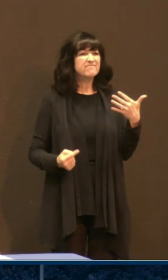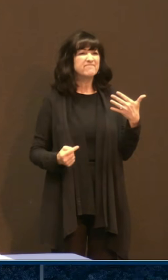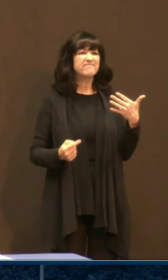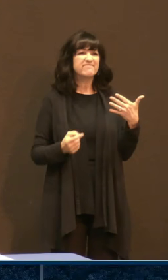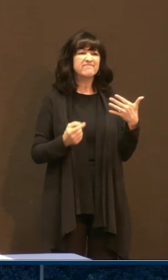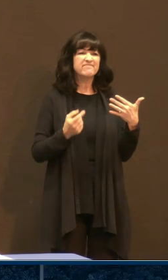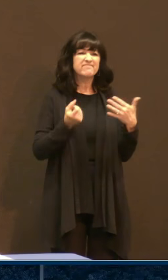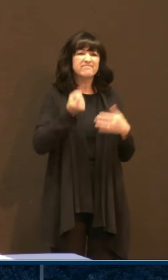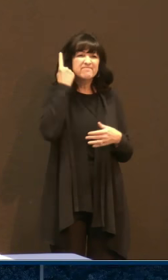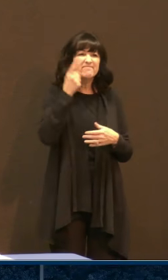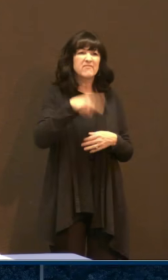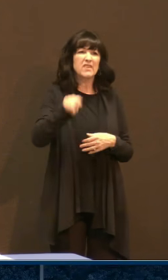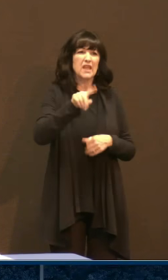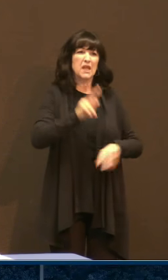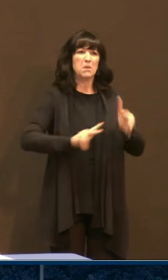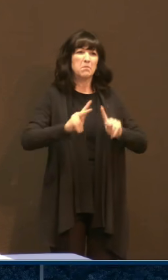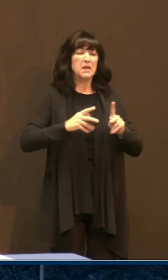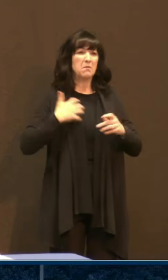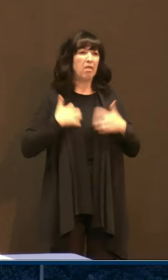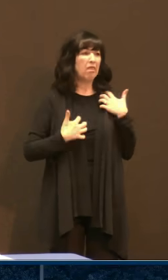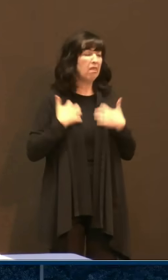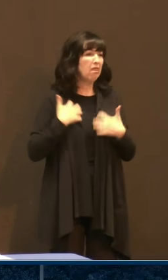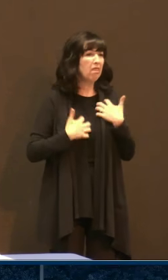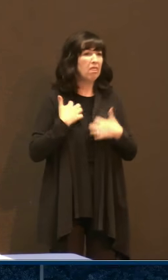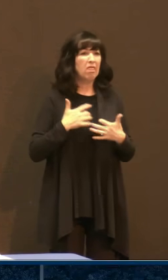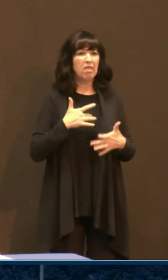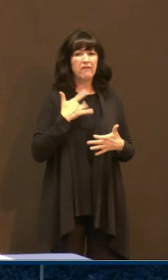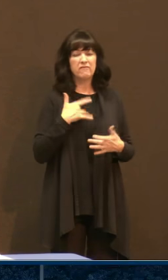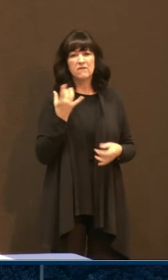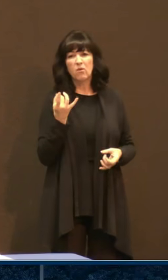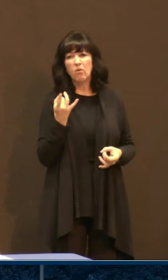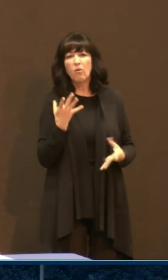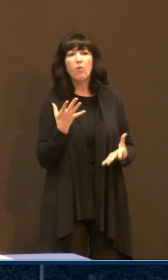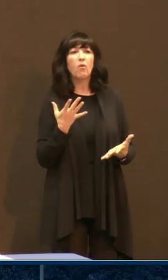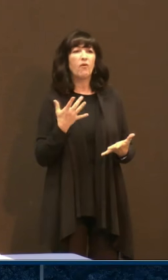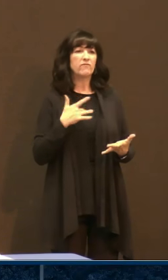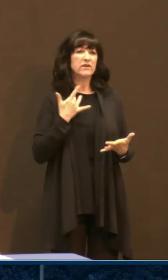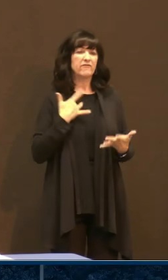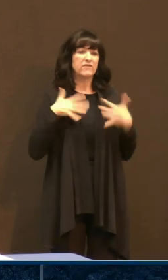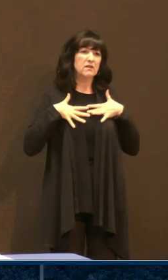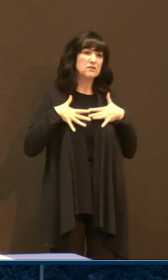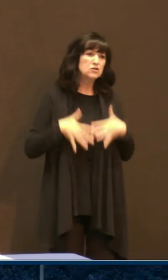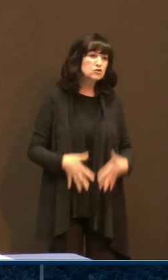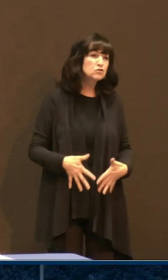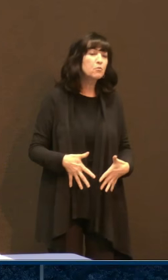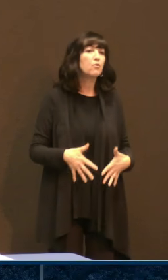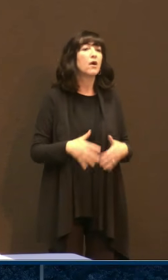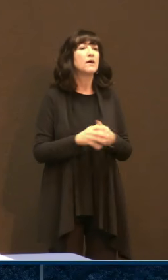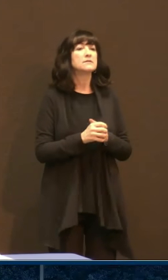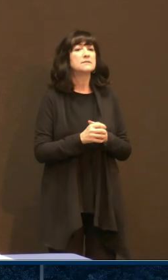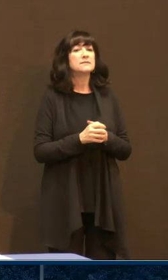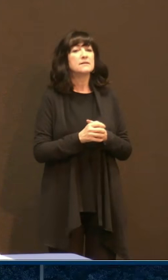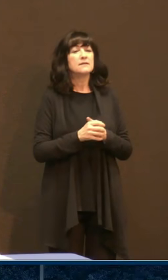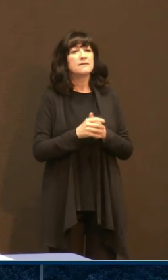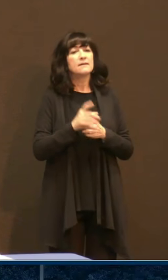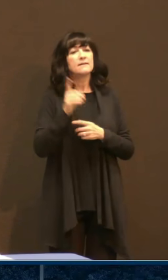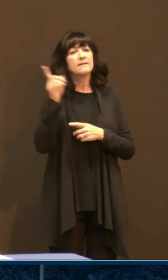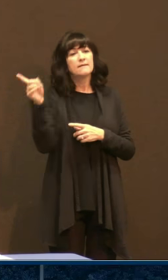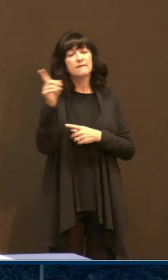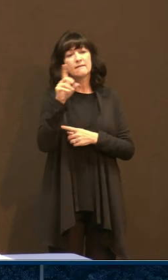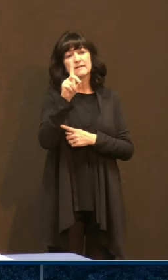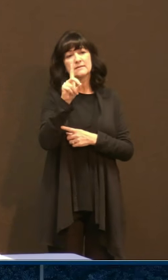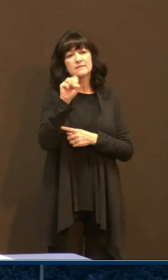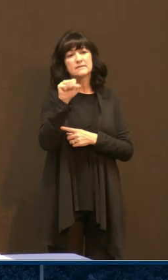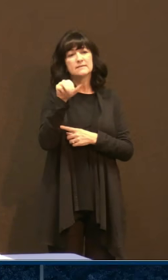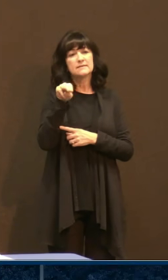people understand that, we understand this. Our Elizabeth over at the Division of Substance Abuse and Mental Health is